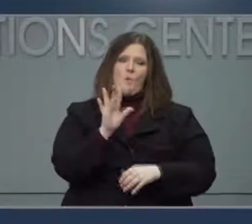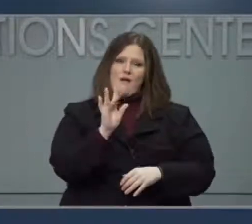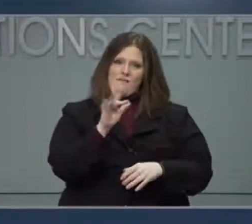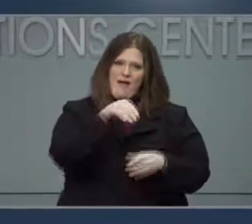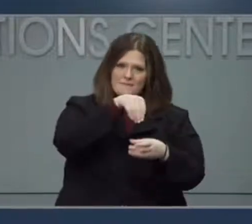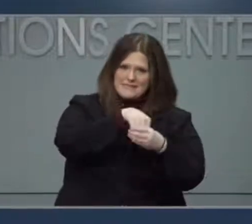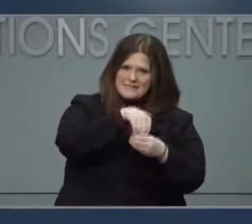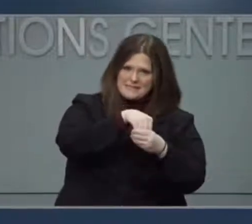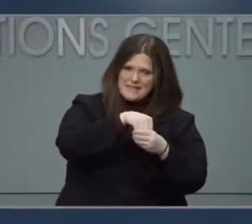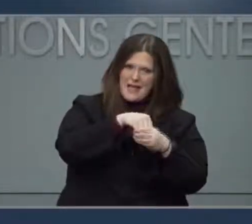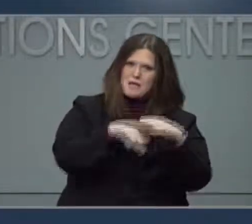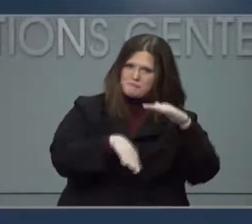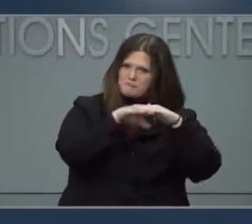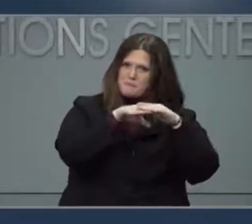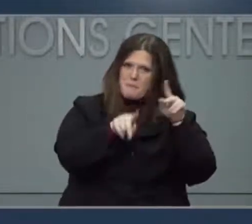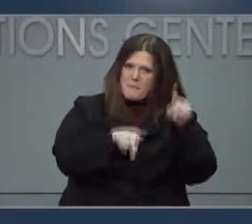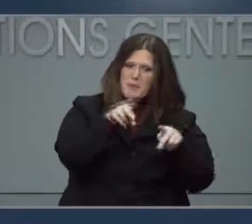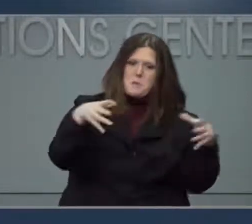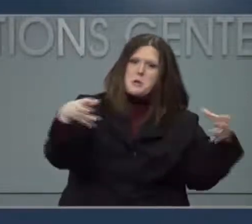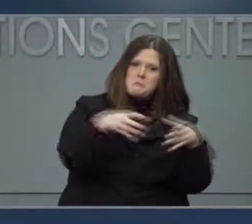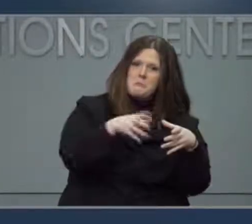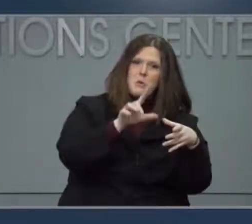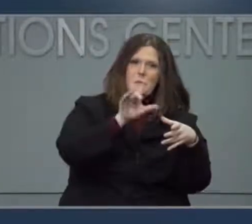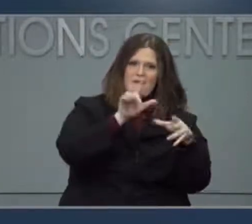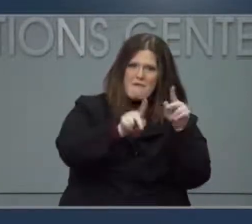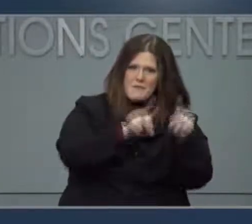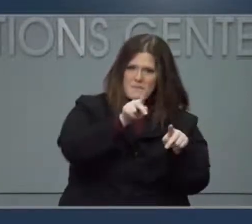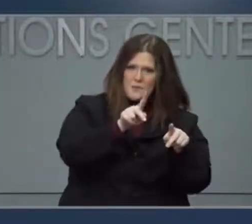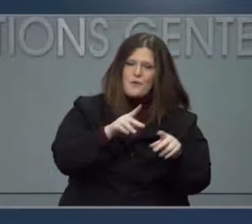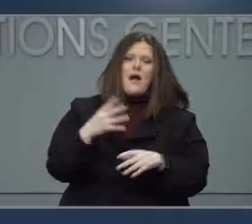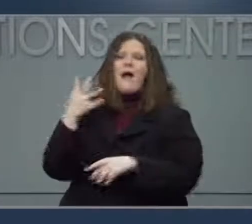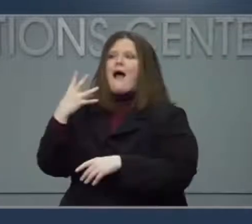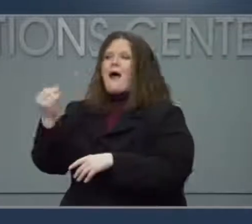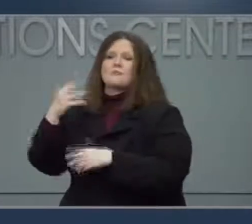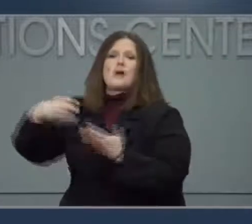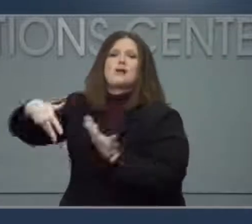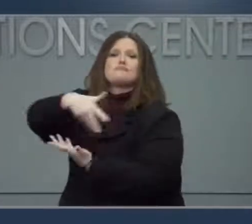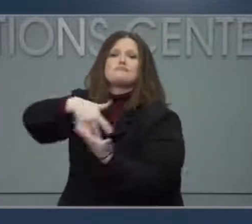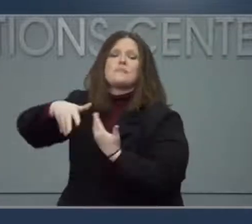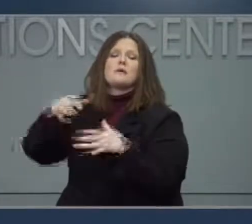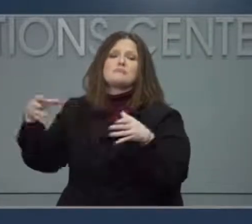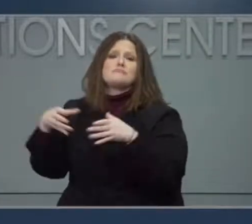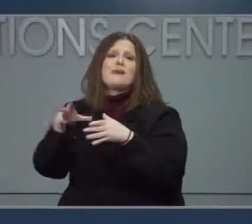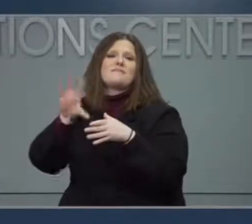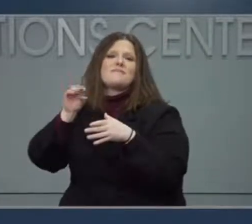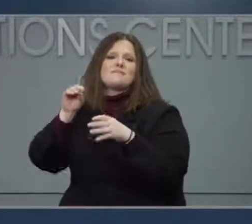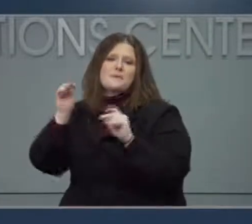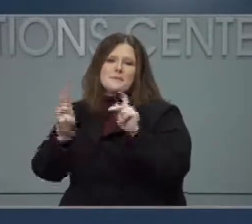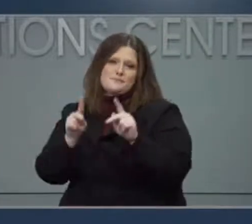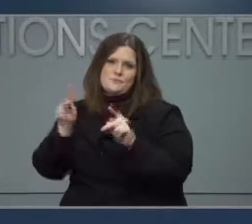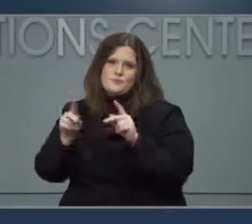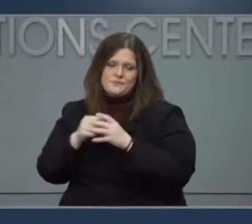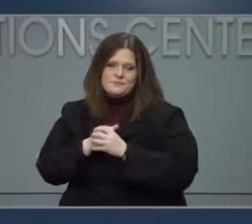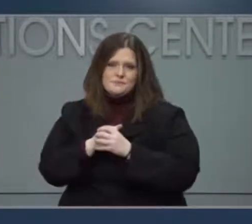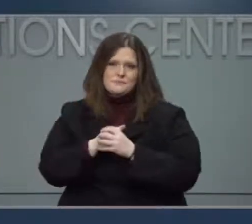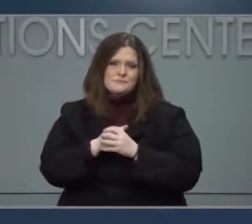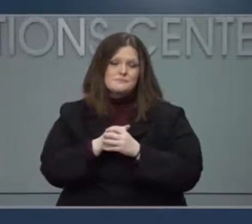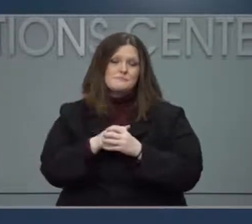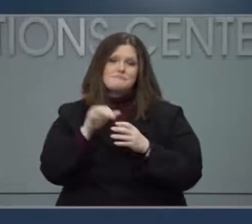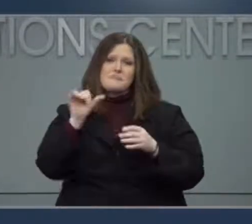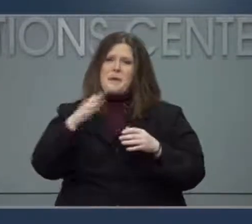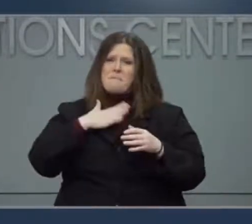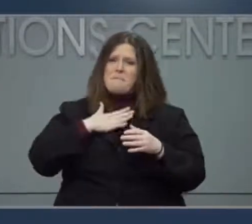that this virus still spreads in social visits and informal gatherings. Easing these restrictions will